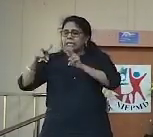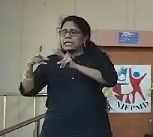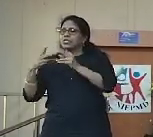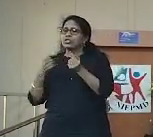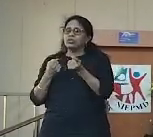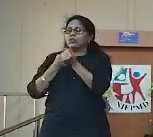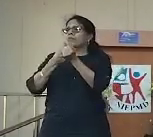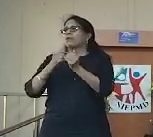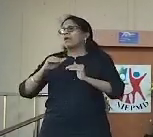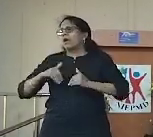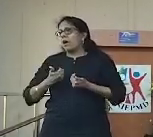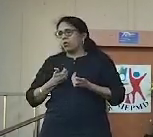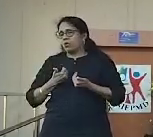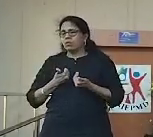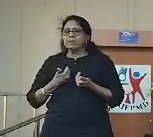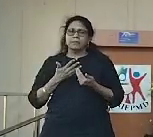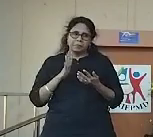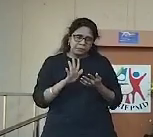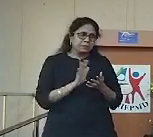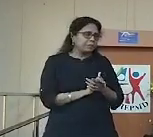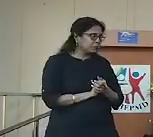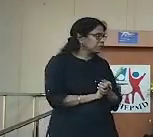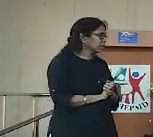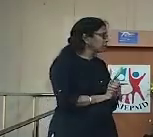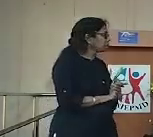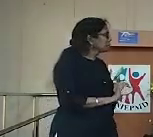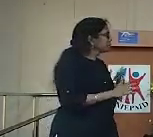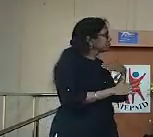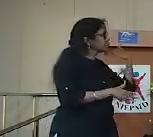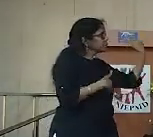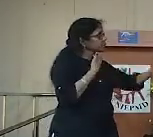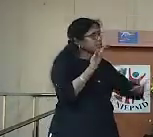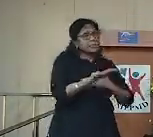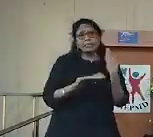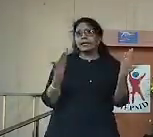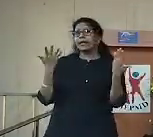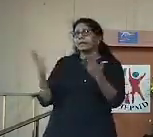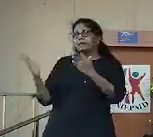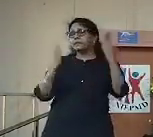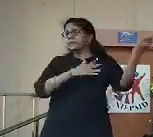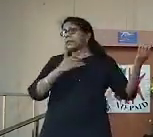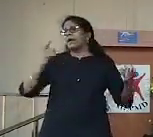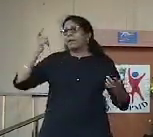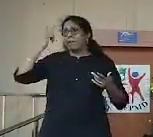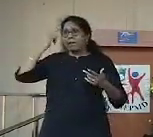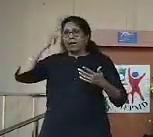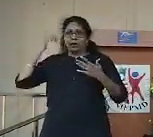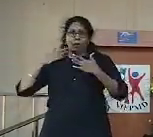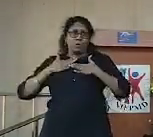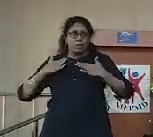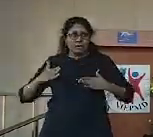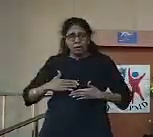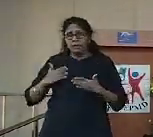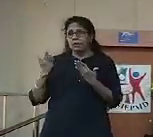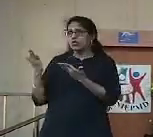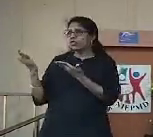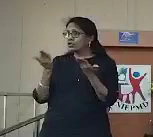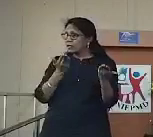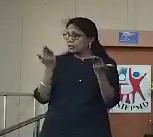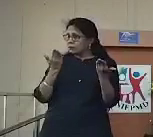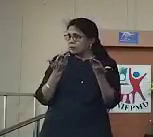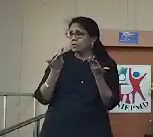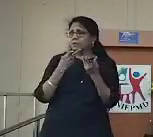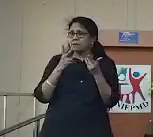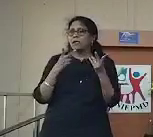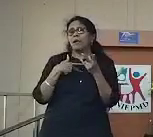Access to mental health services. Very important to have mental health services because caregiving stress wherein you